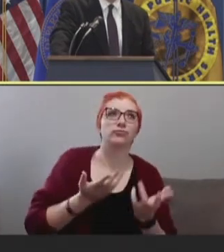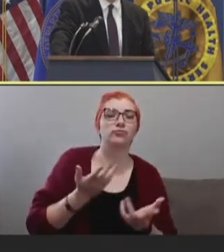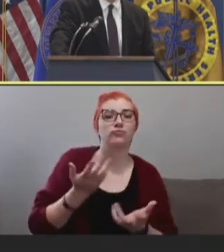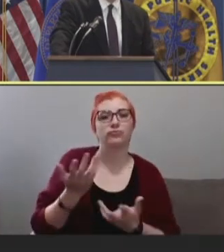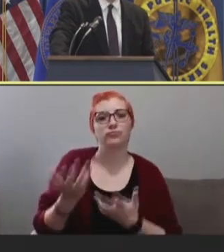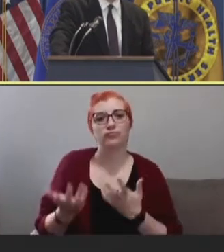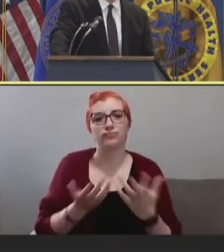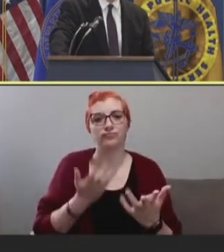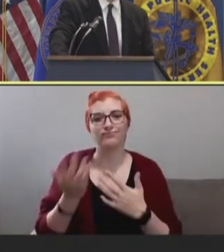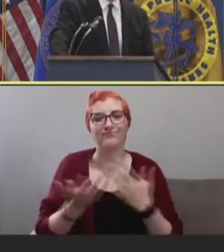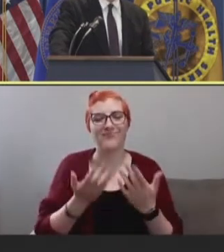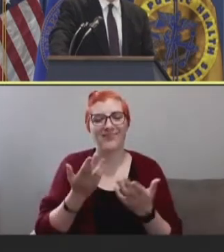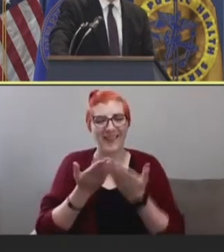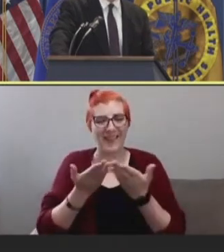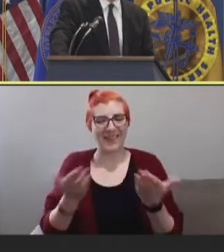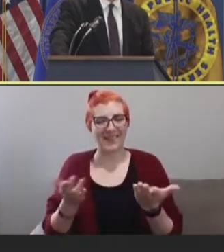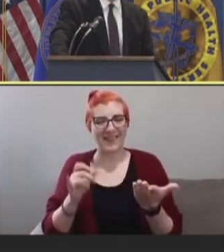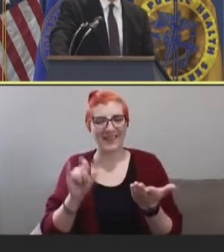thing that will